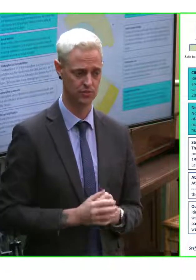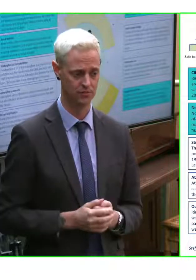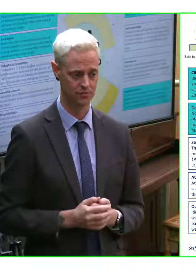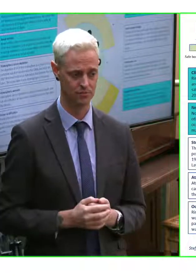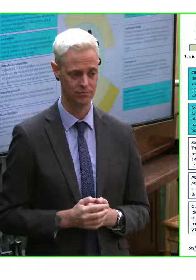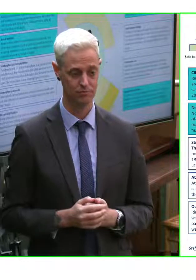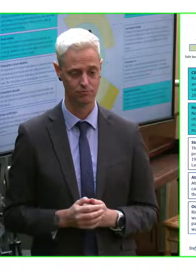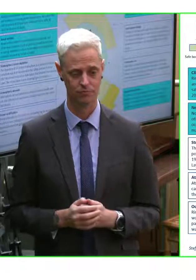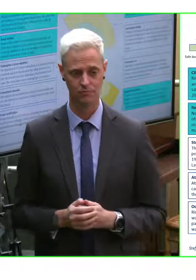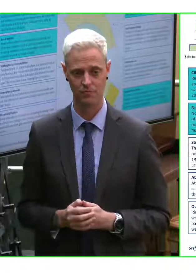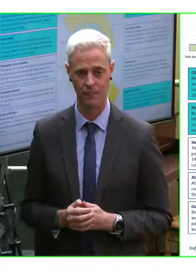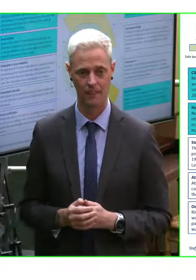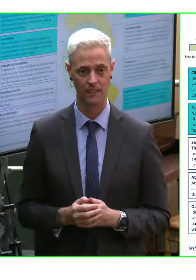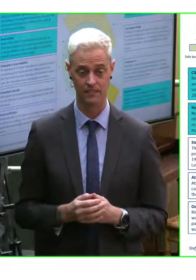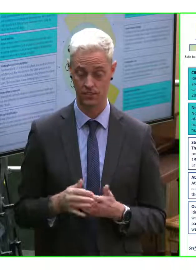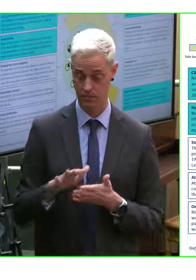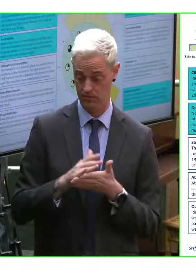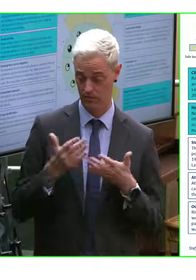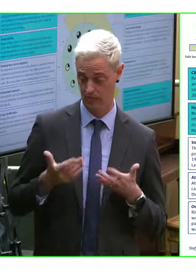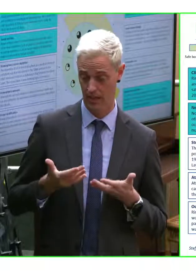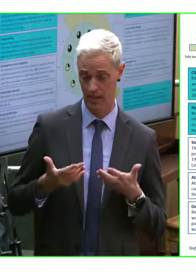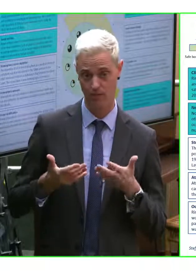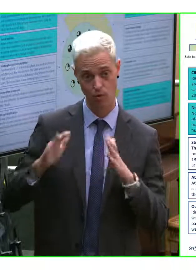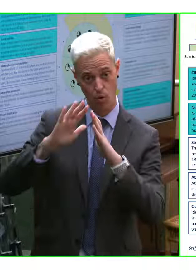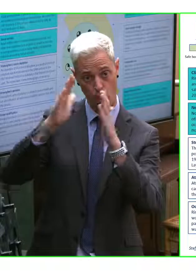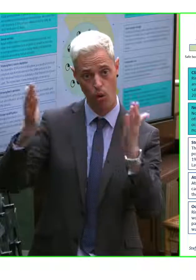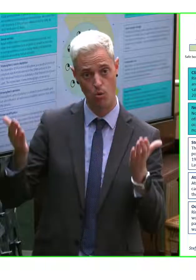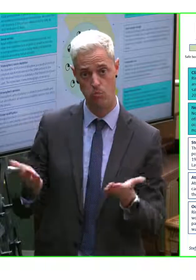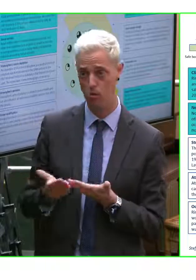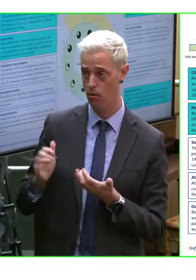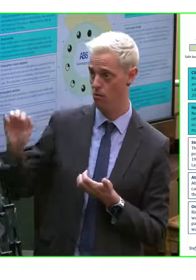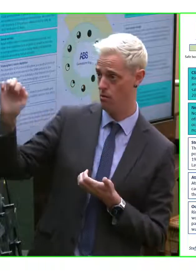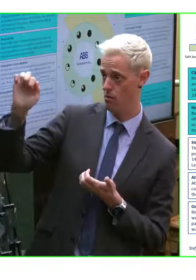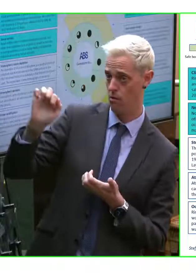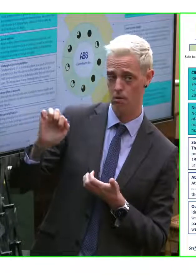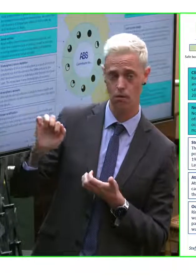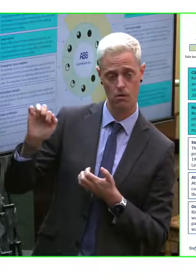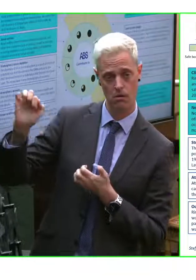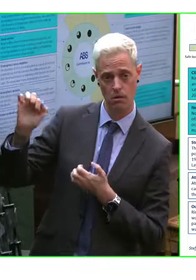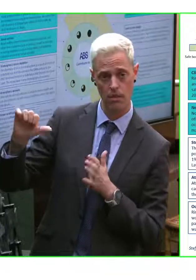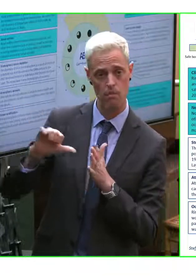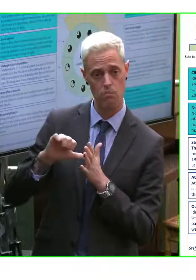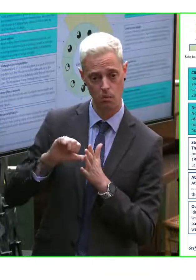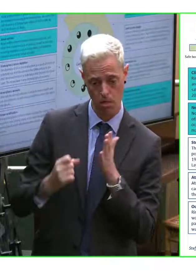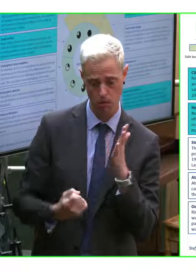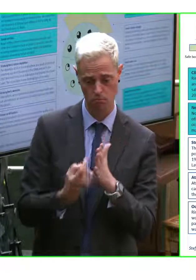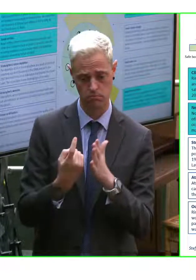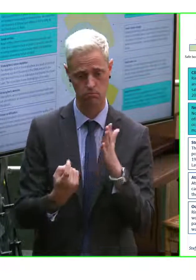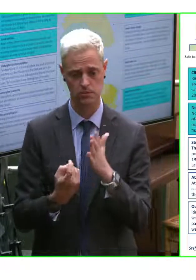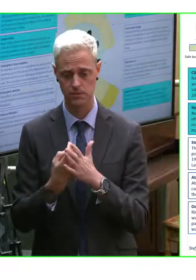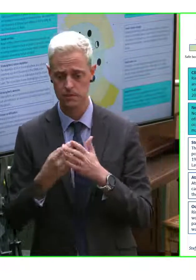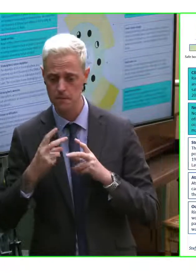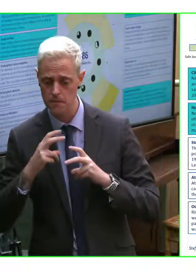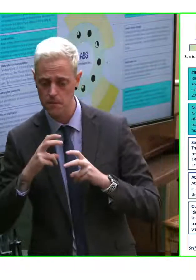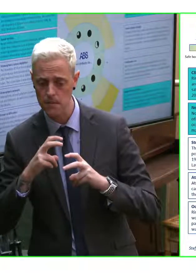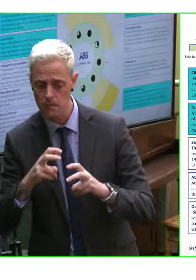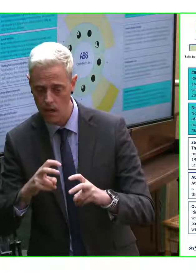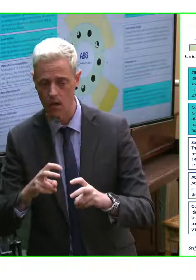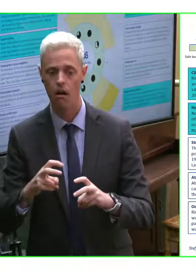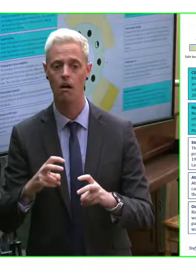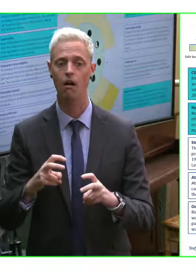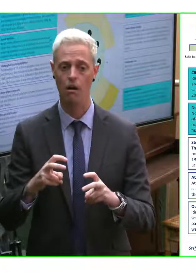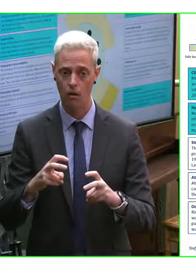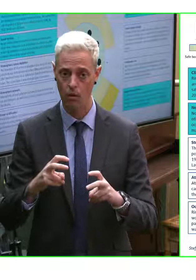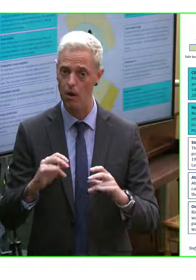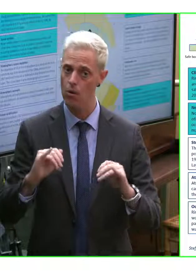down where we are today globally in terms of the sort of the problems that we have and where we are reaching tipping points